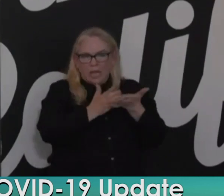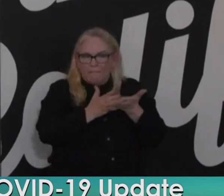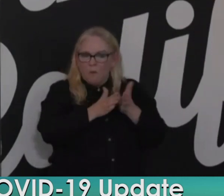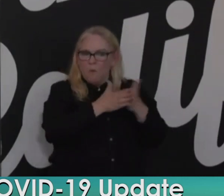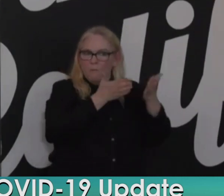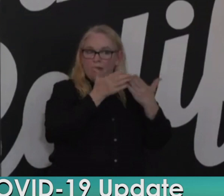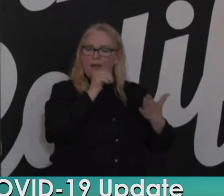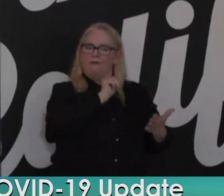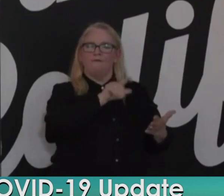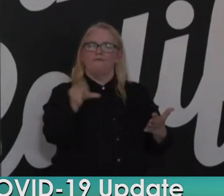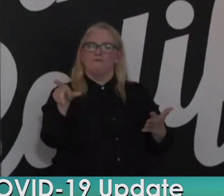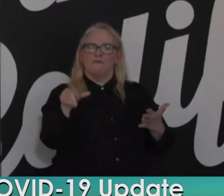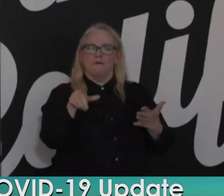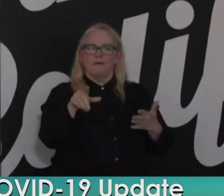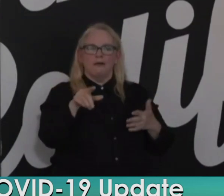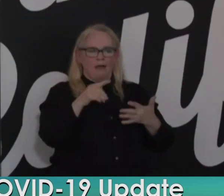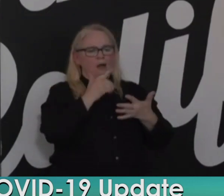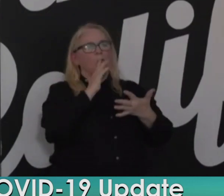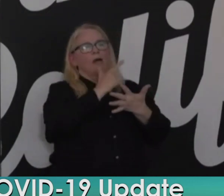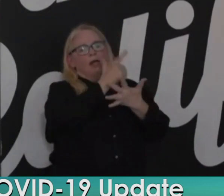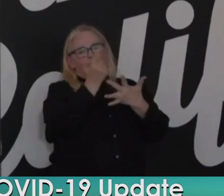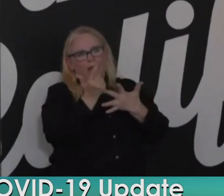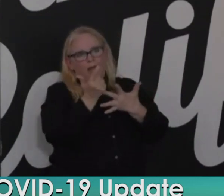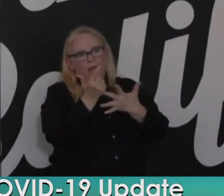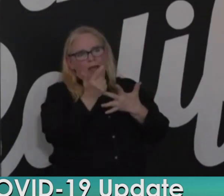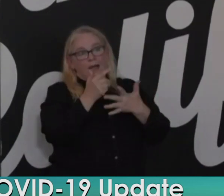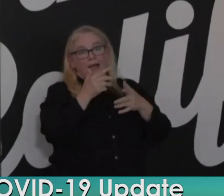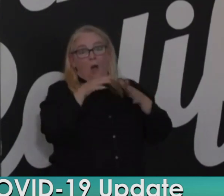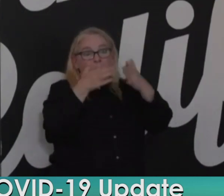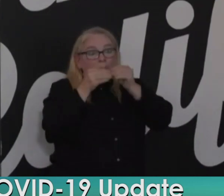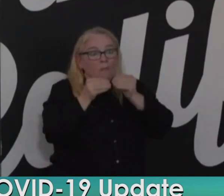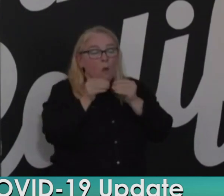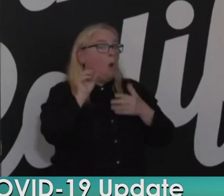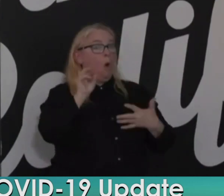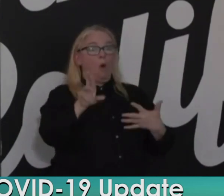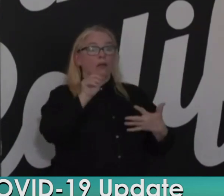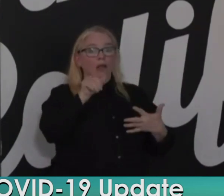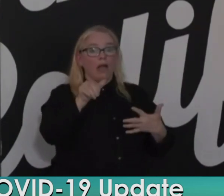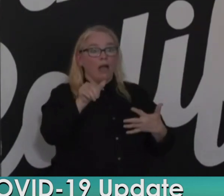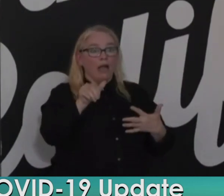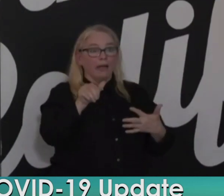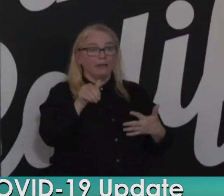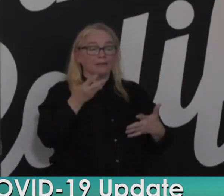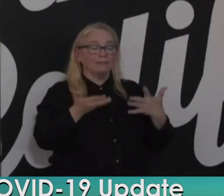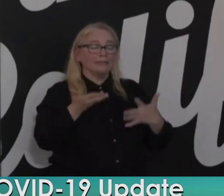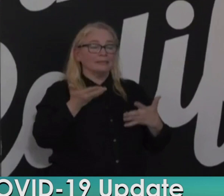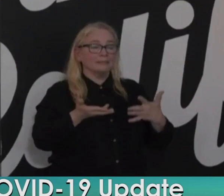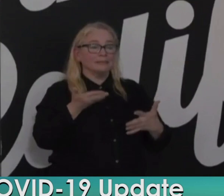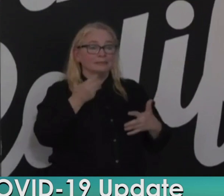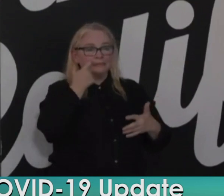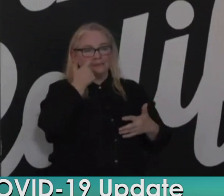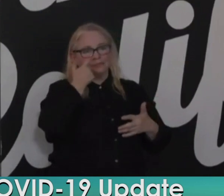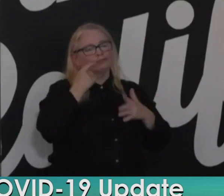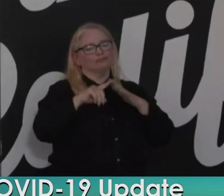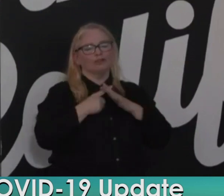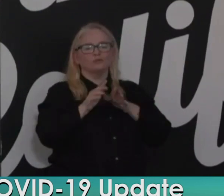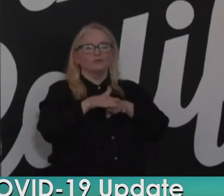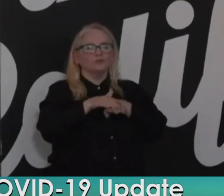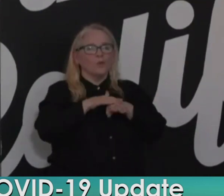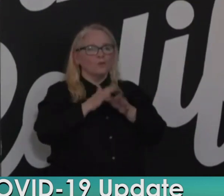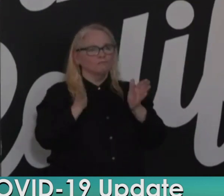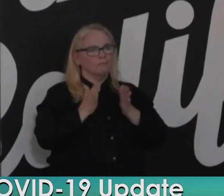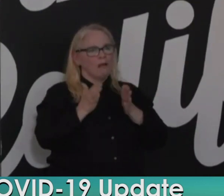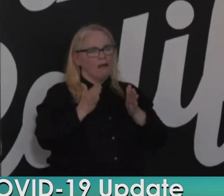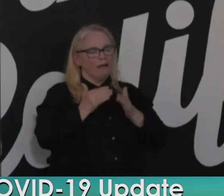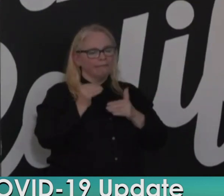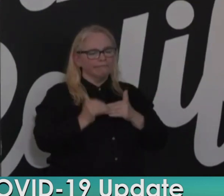more, or whether or not we are going to have to take a small step, a medium step, or in